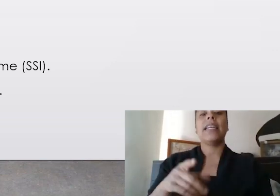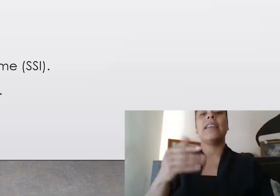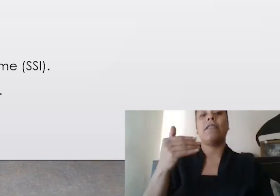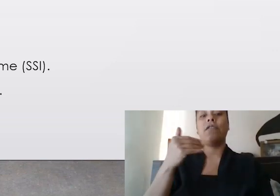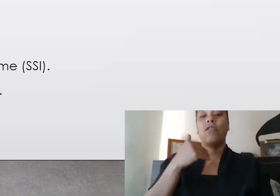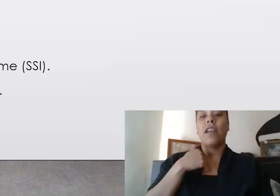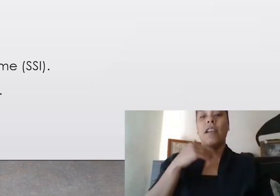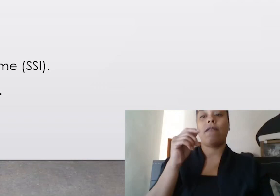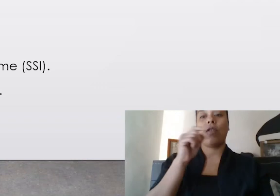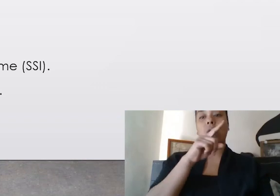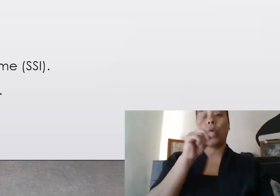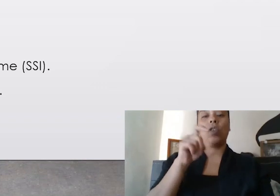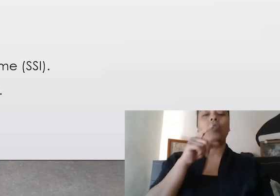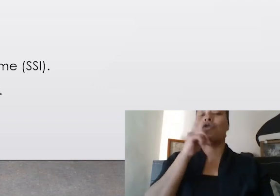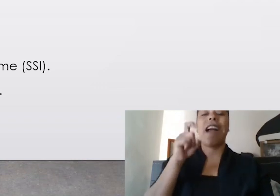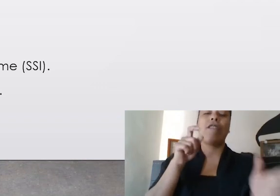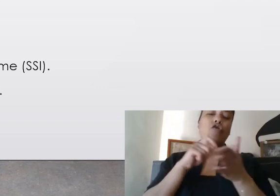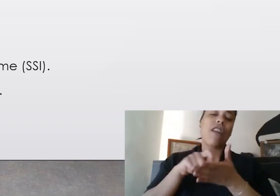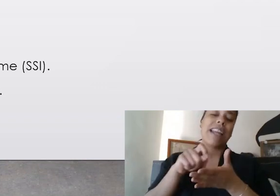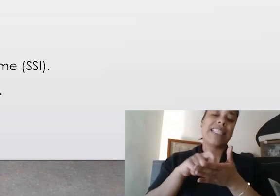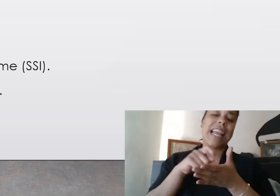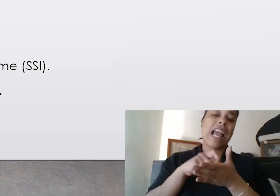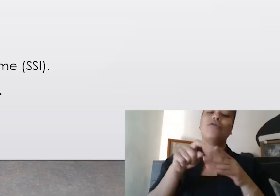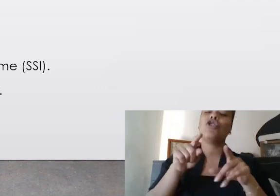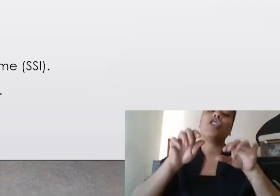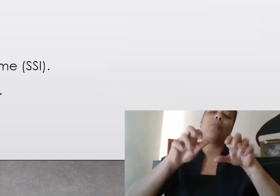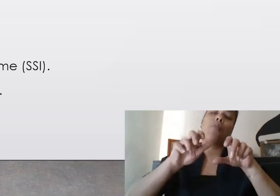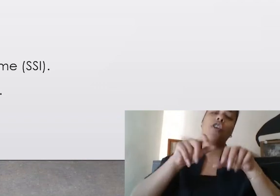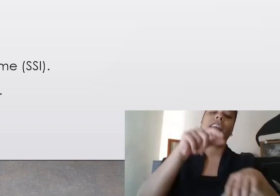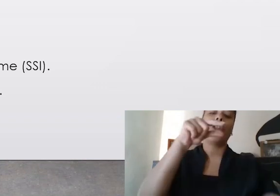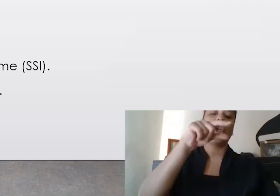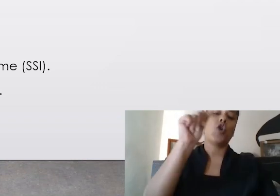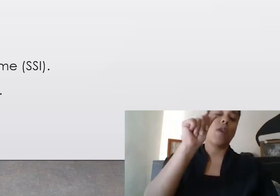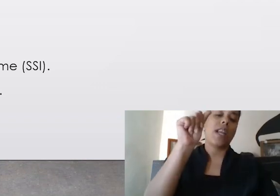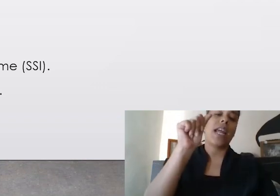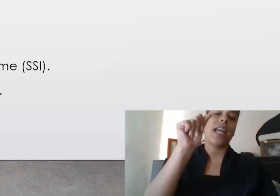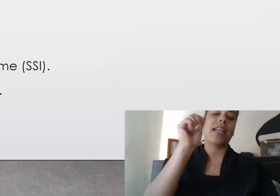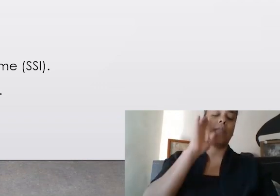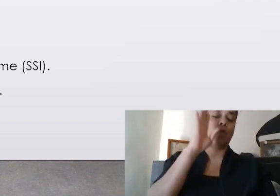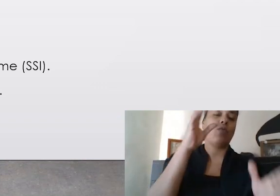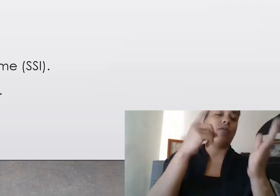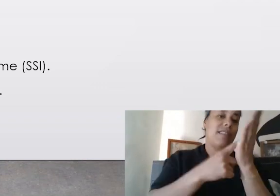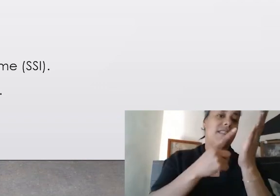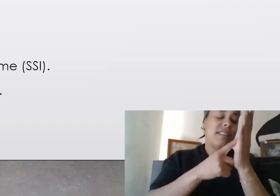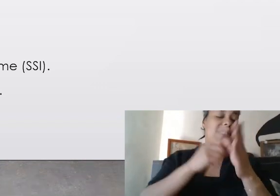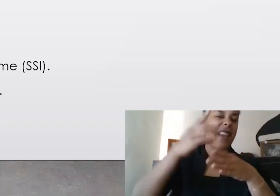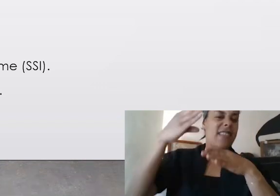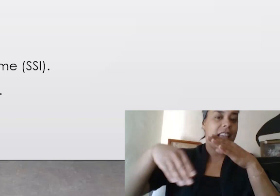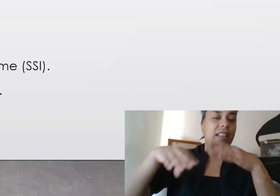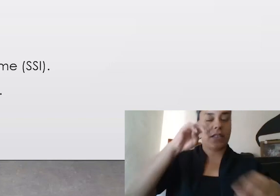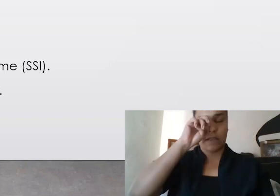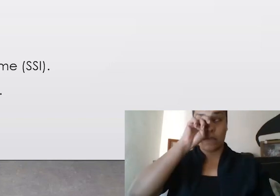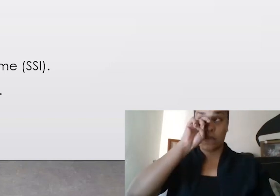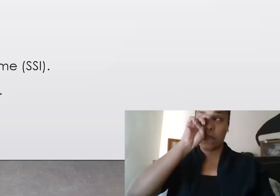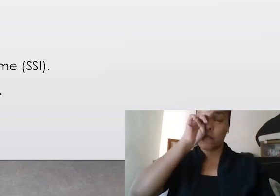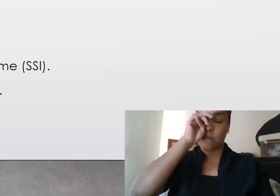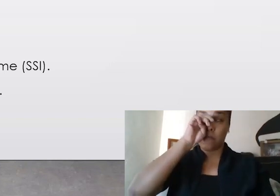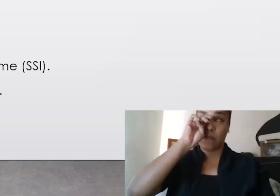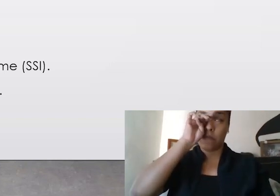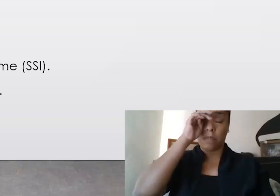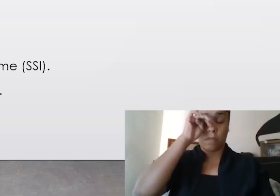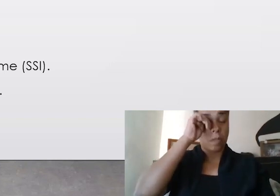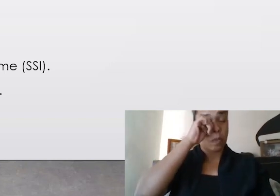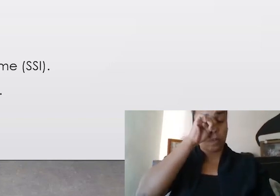really don't have to write it down. Just put it in the Q&A and we'll get to them at the end. Okay, awesome. What is Medicaid?